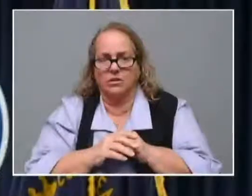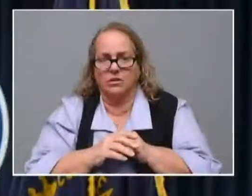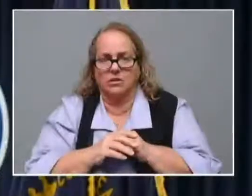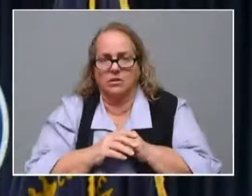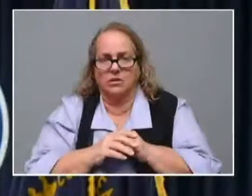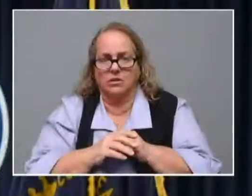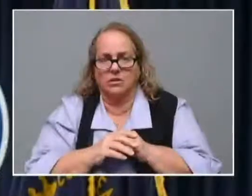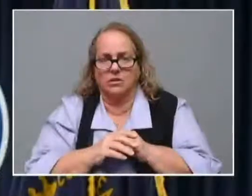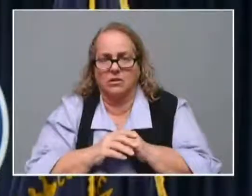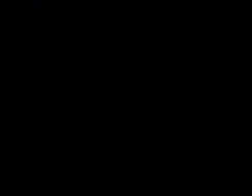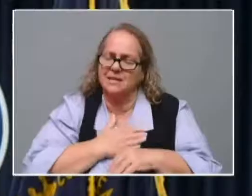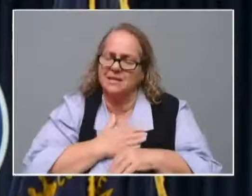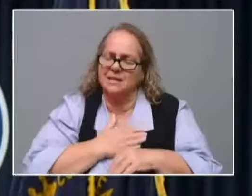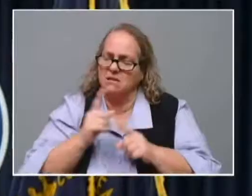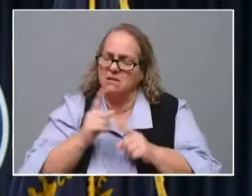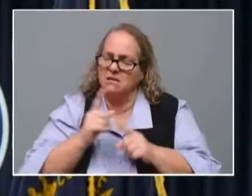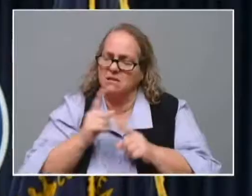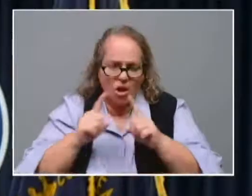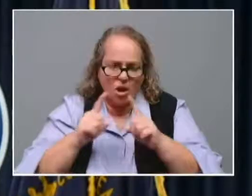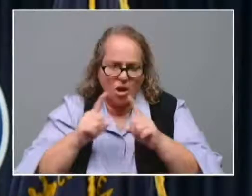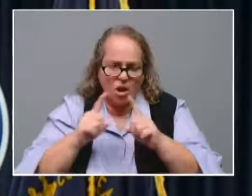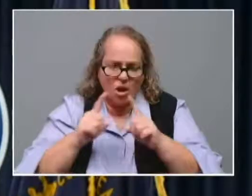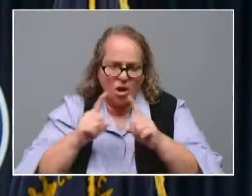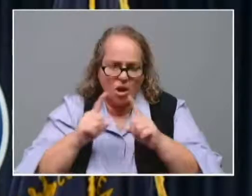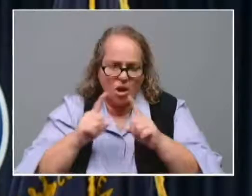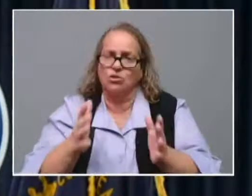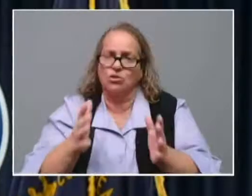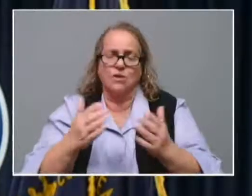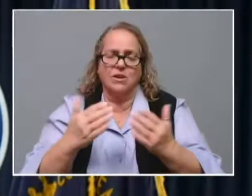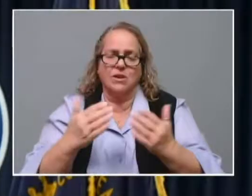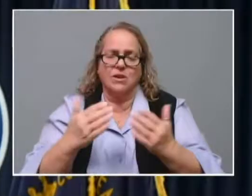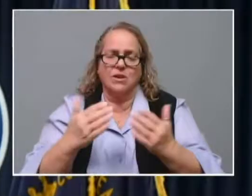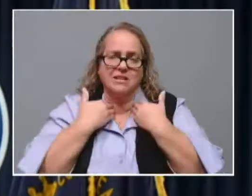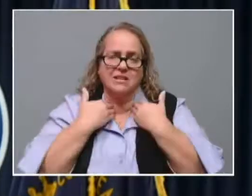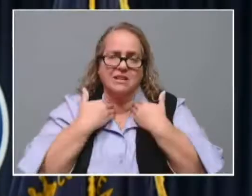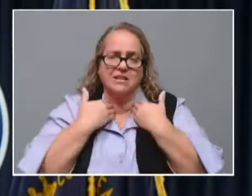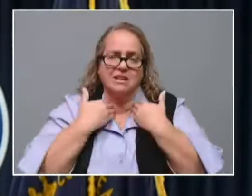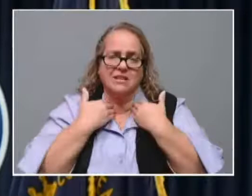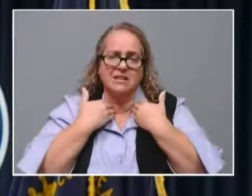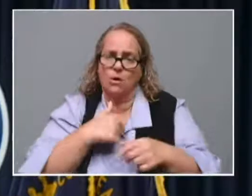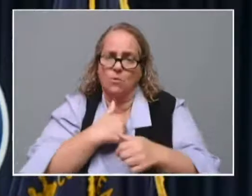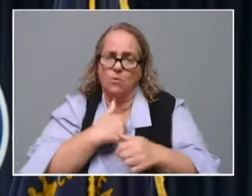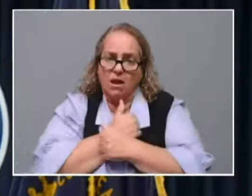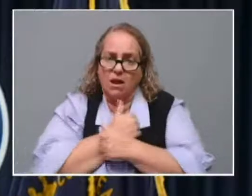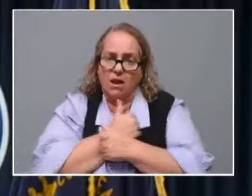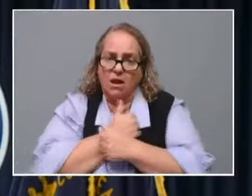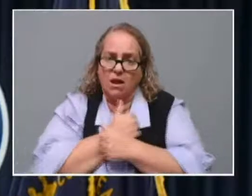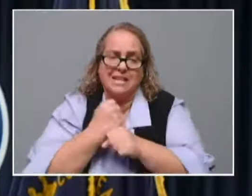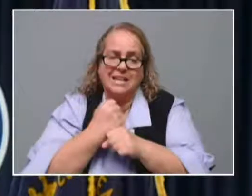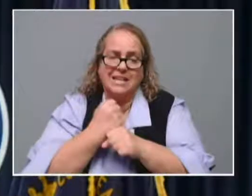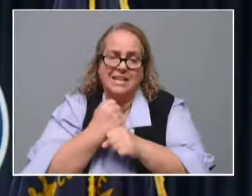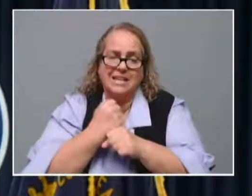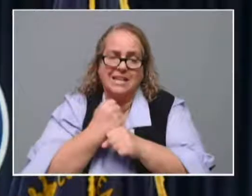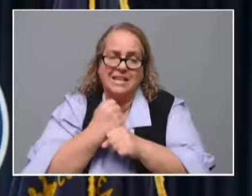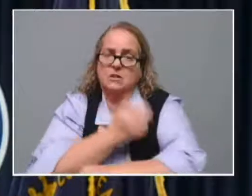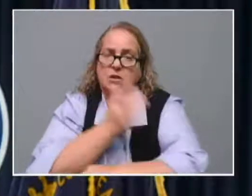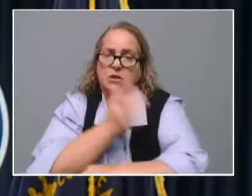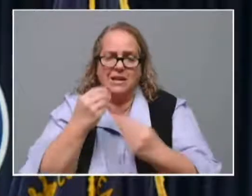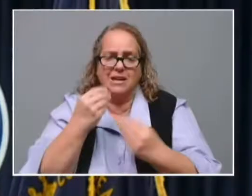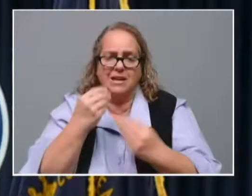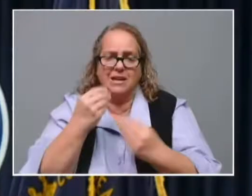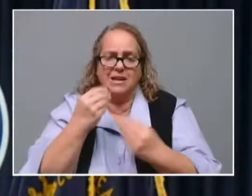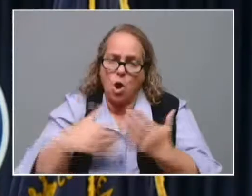talk to, encourage, convince those that we love to get this vaccine, it can give us all of our world